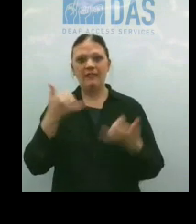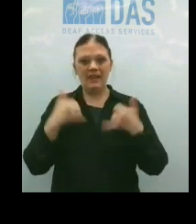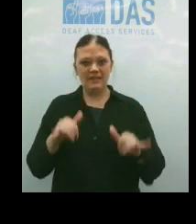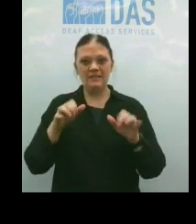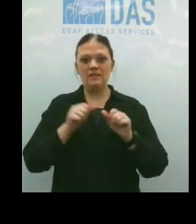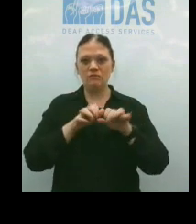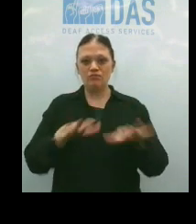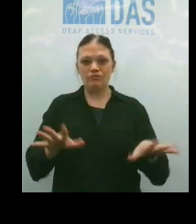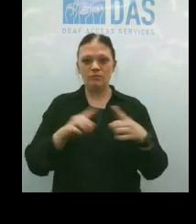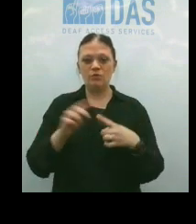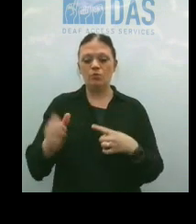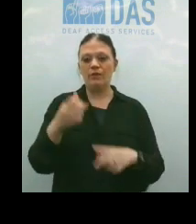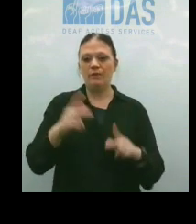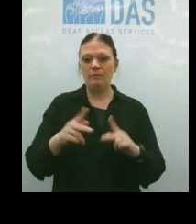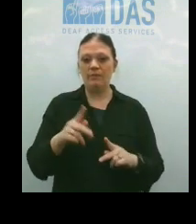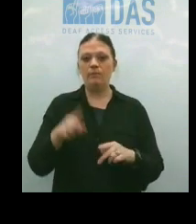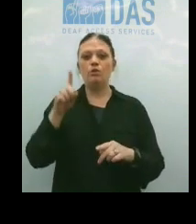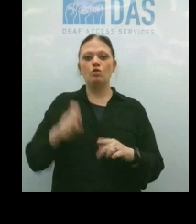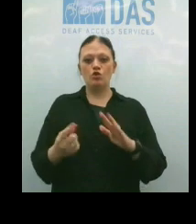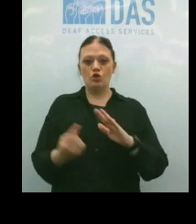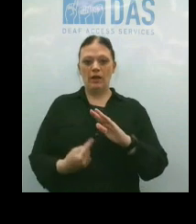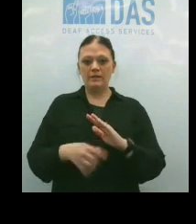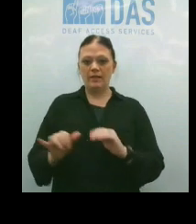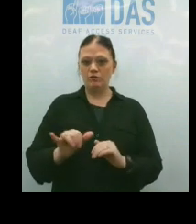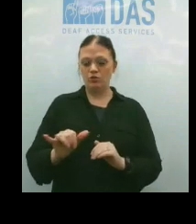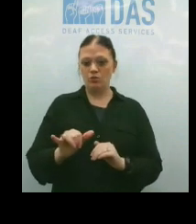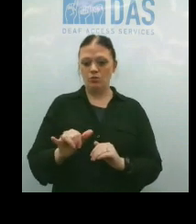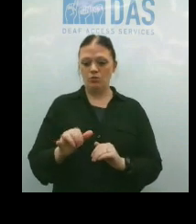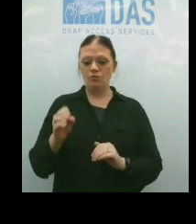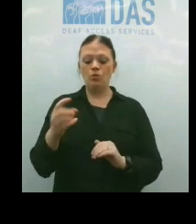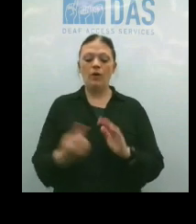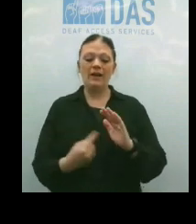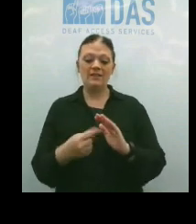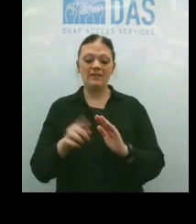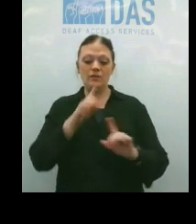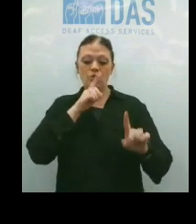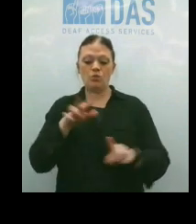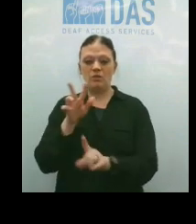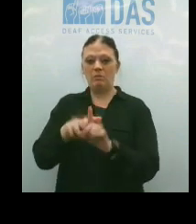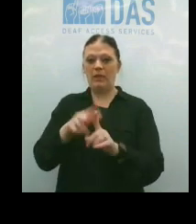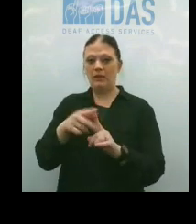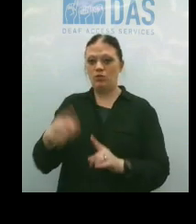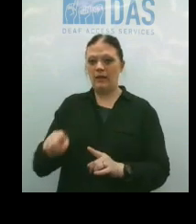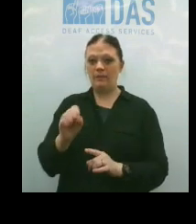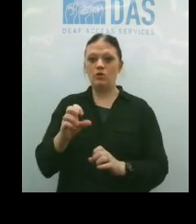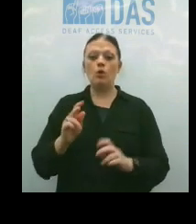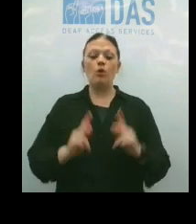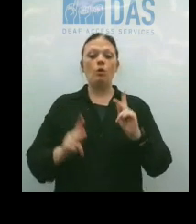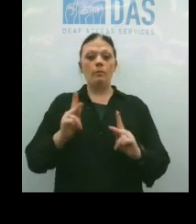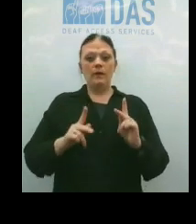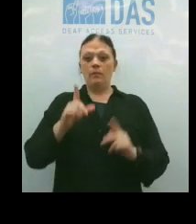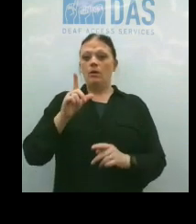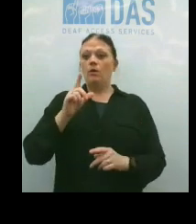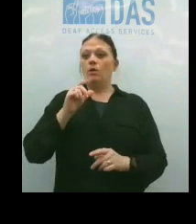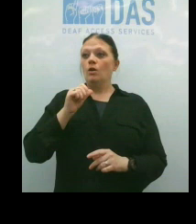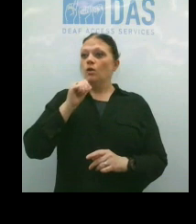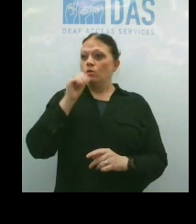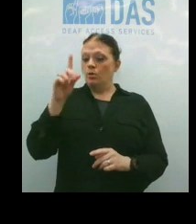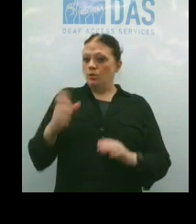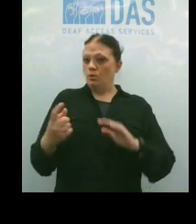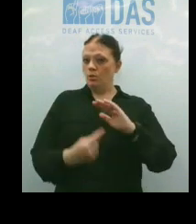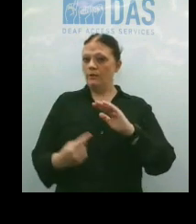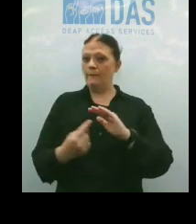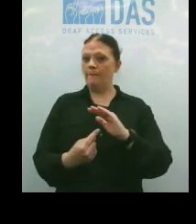infection to others, so they should be in isolation too. So those isolation orders apply to them. So people who do not need to be in